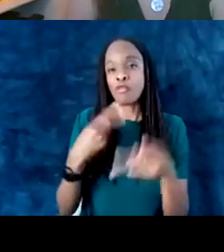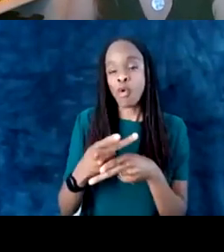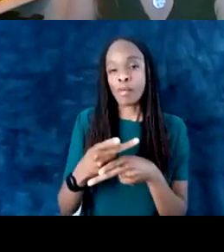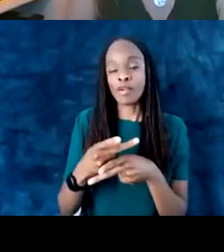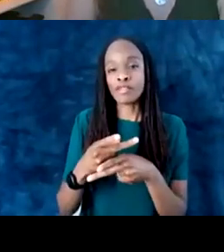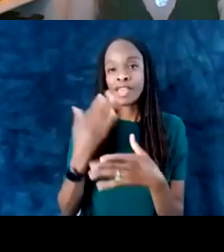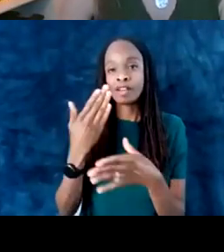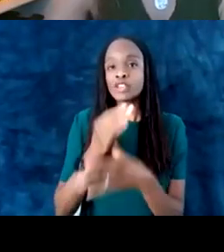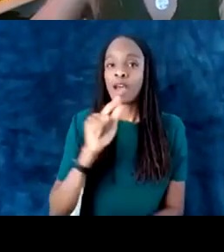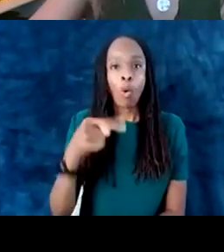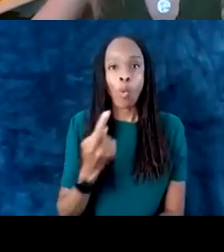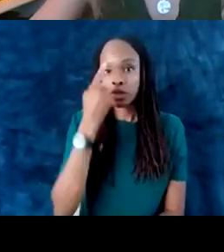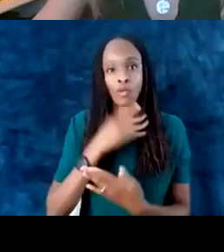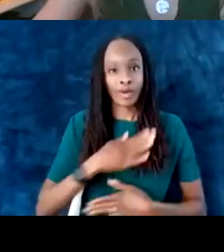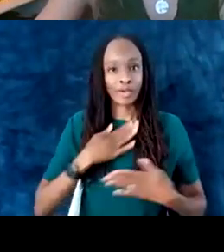So,